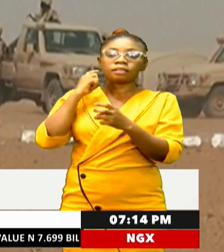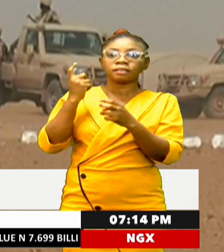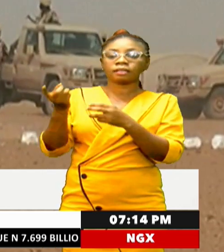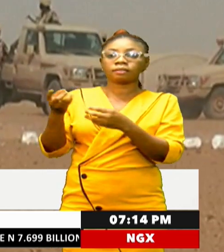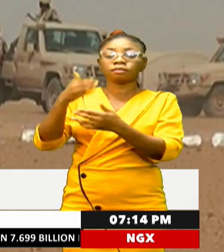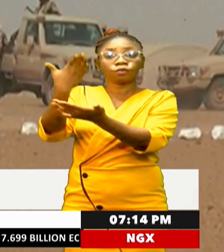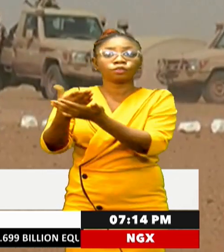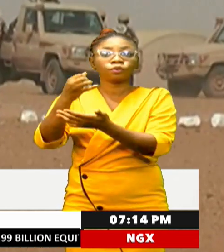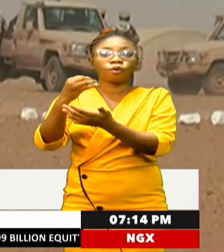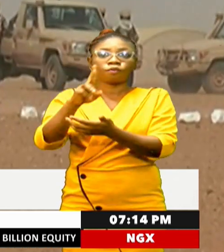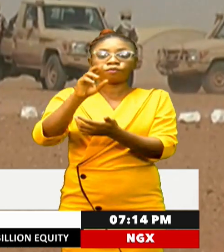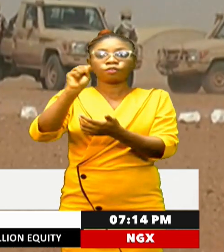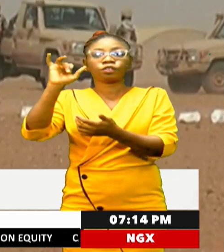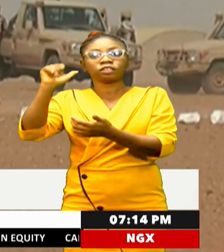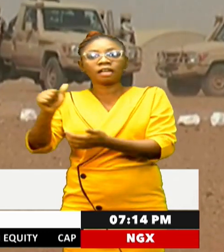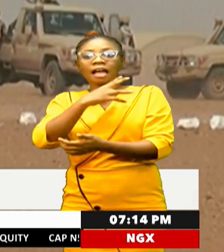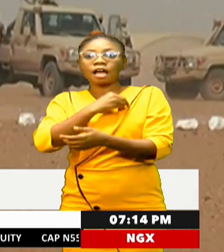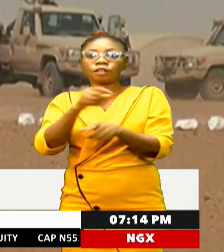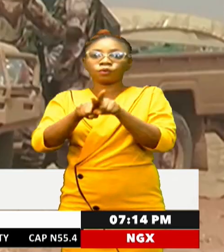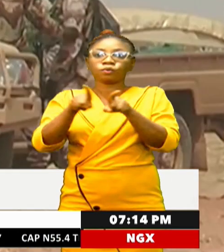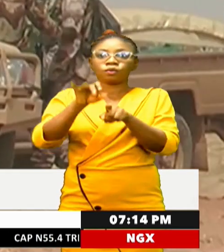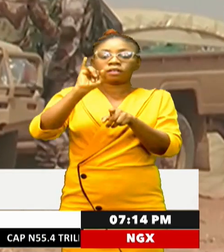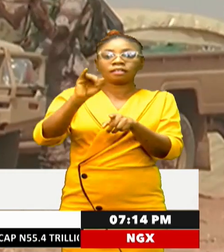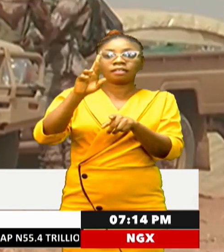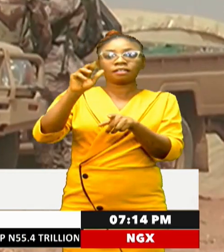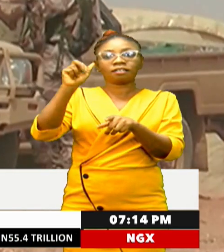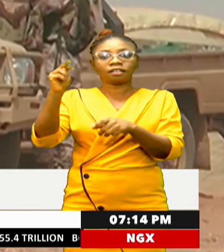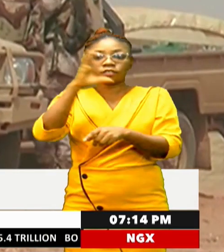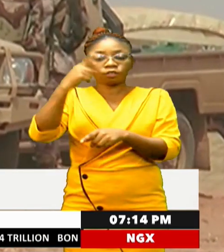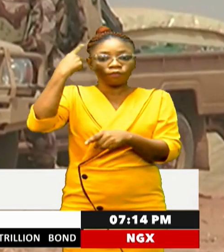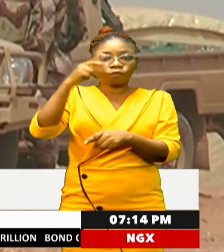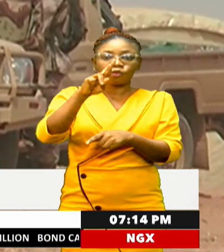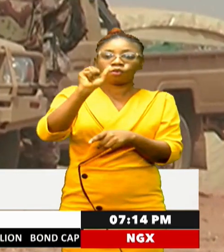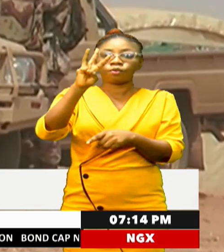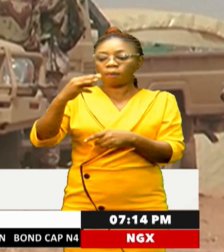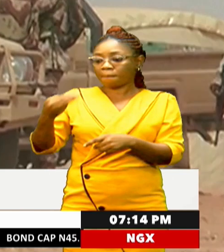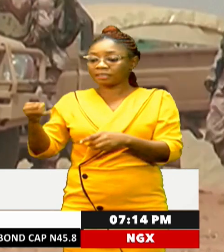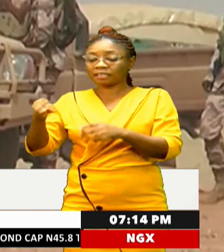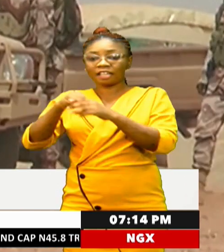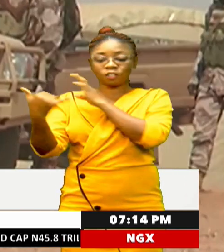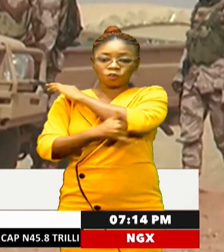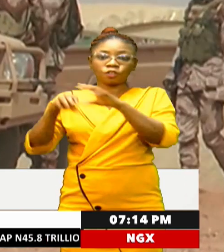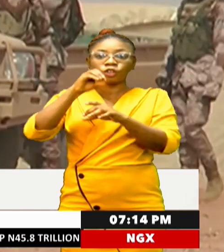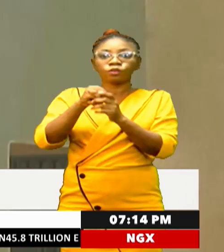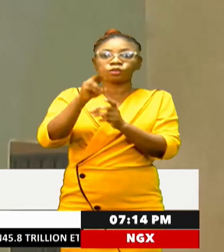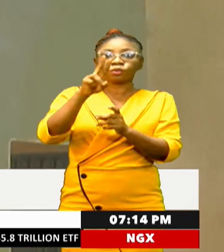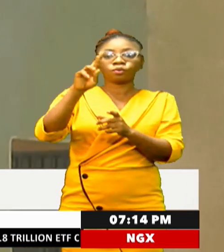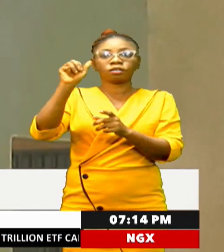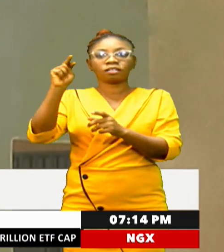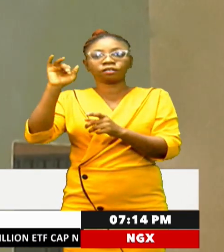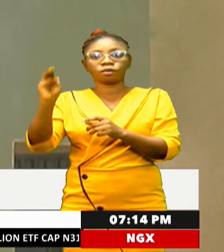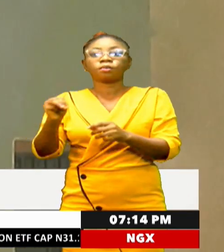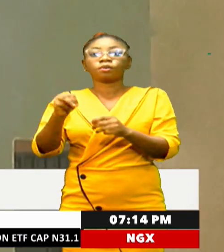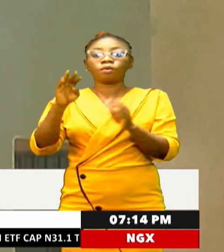and reports of Iran seeking raw materials in the country, including uranium. Air Base 201, a drone base near Agadez in